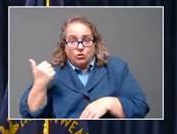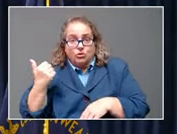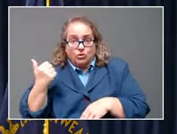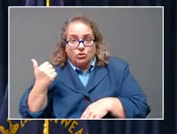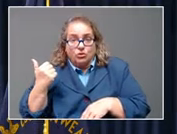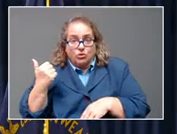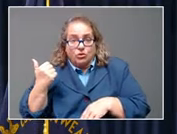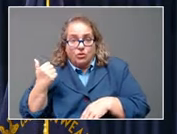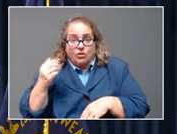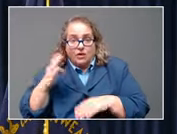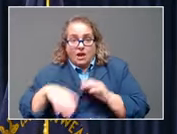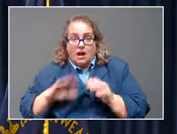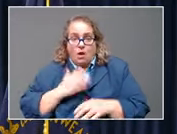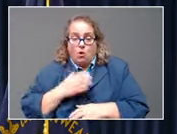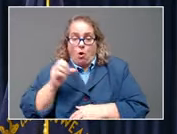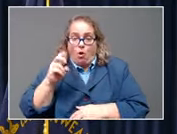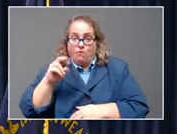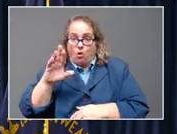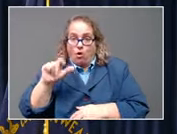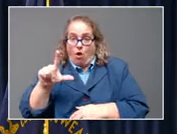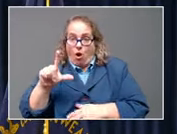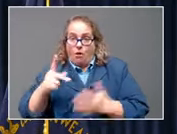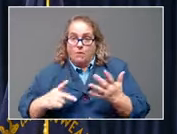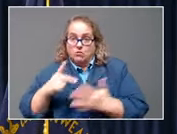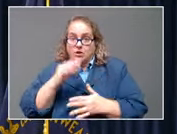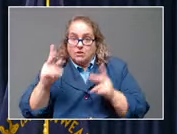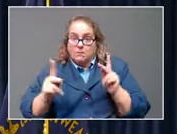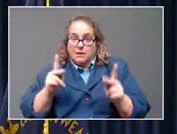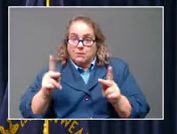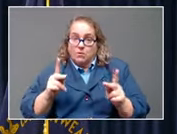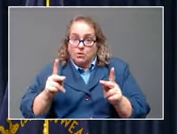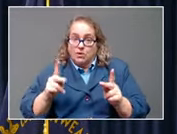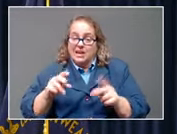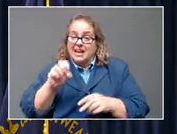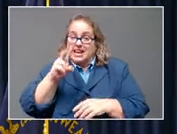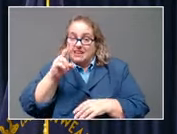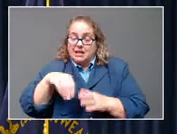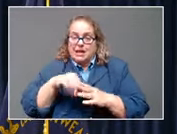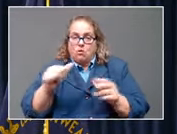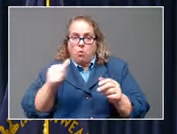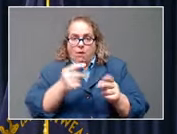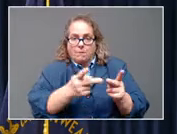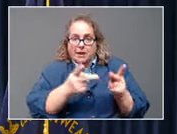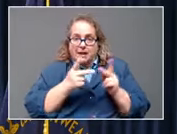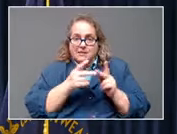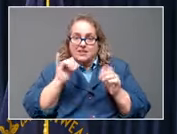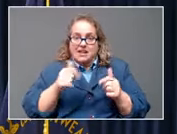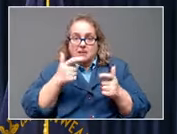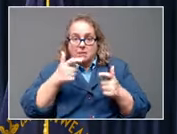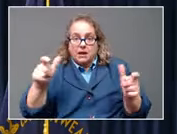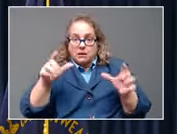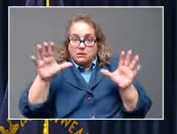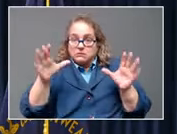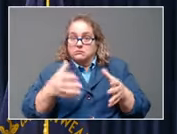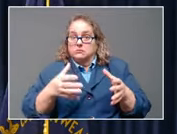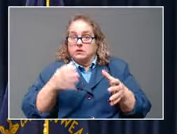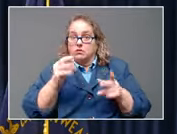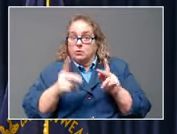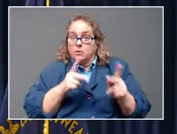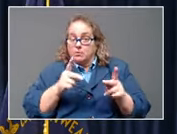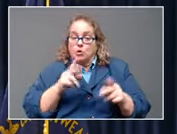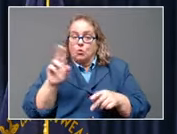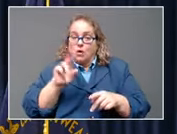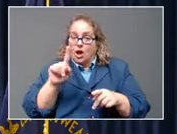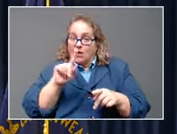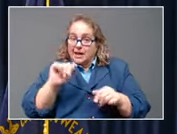our overall population. And think about that. Even in a place that is that big of a congregate setting where it can spread,